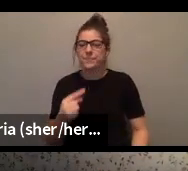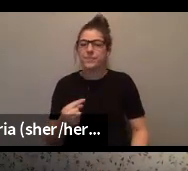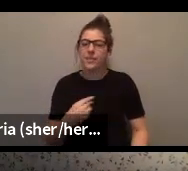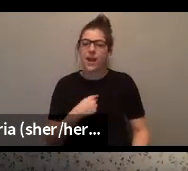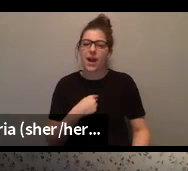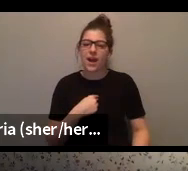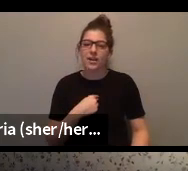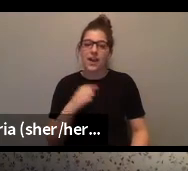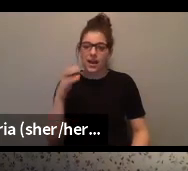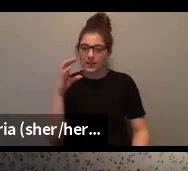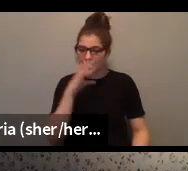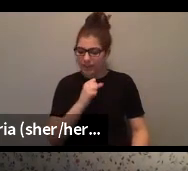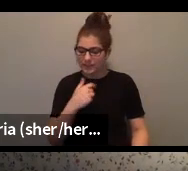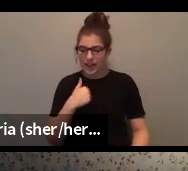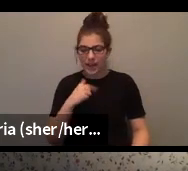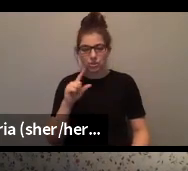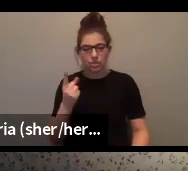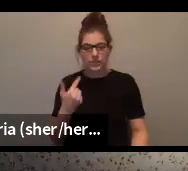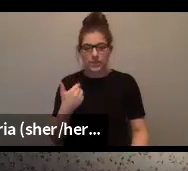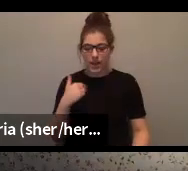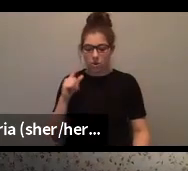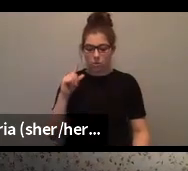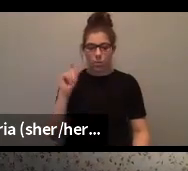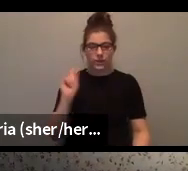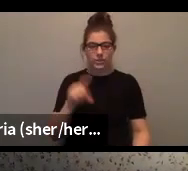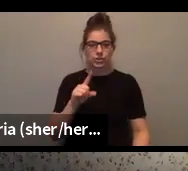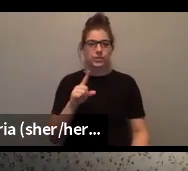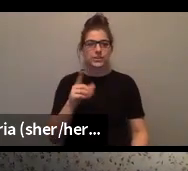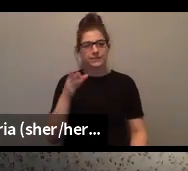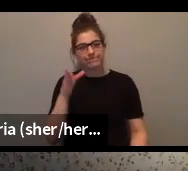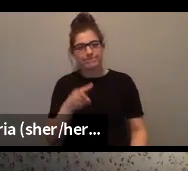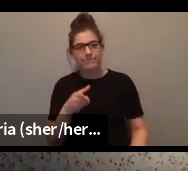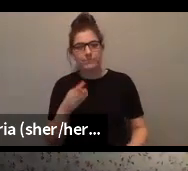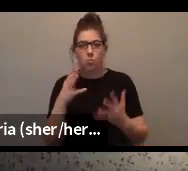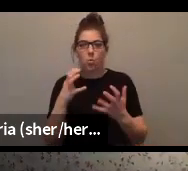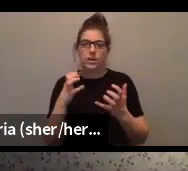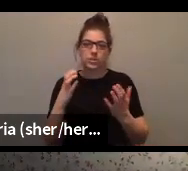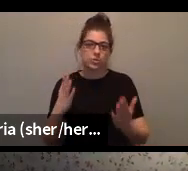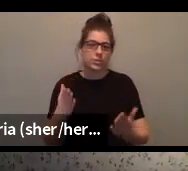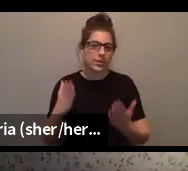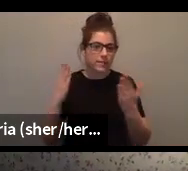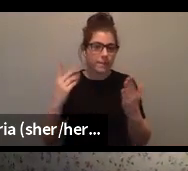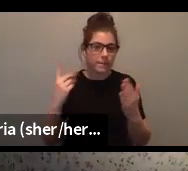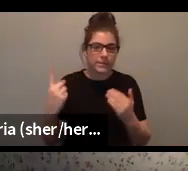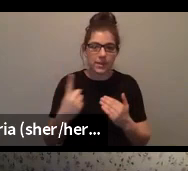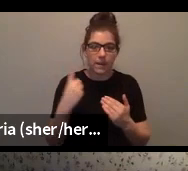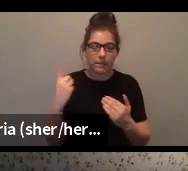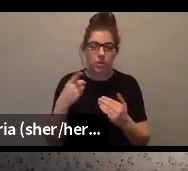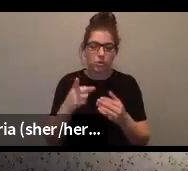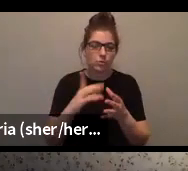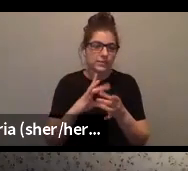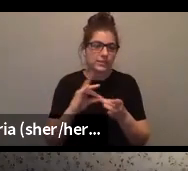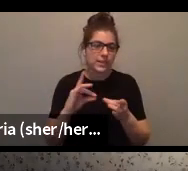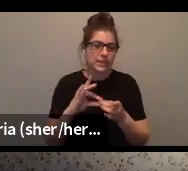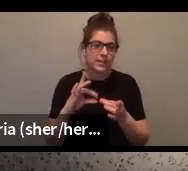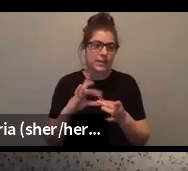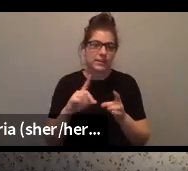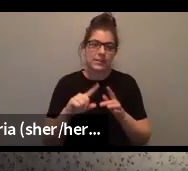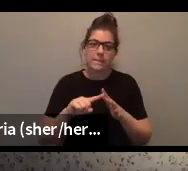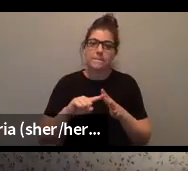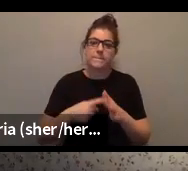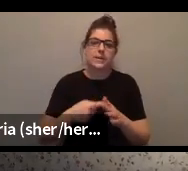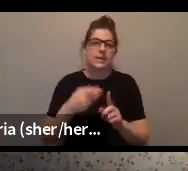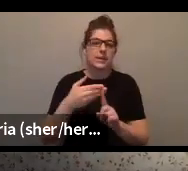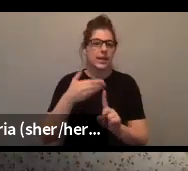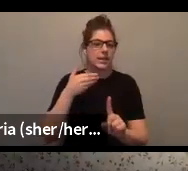I guess I just had a question / wanted to lift up something you stated in the very beginning, Maria, of this